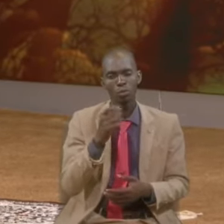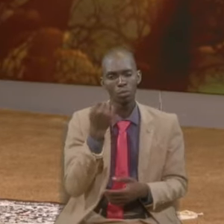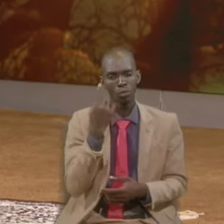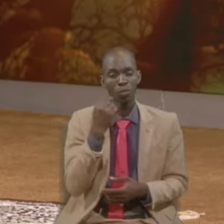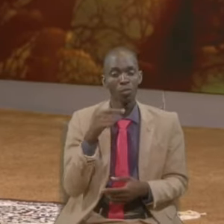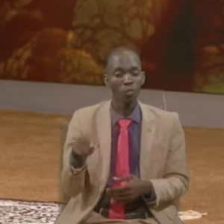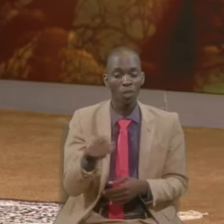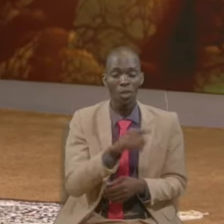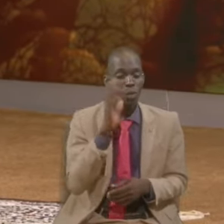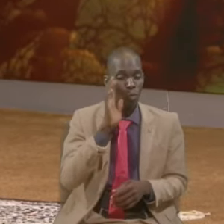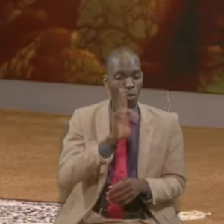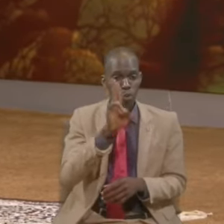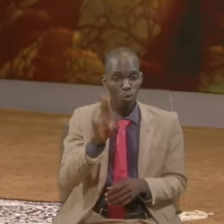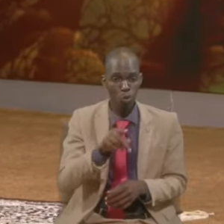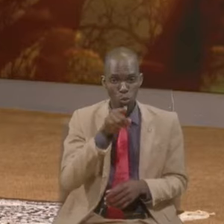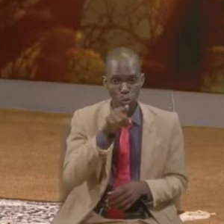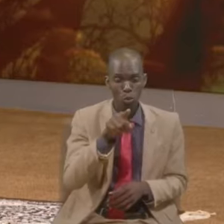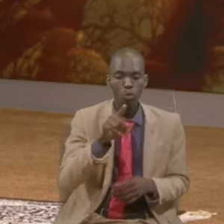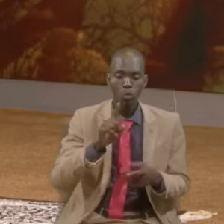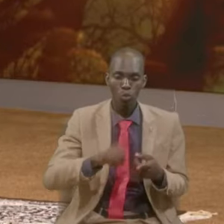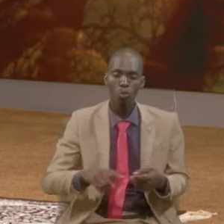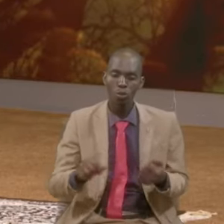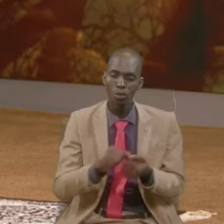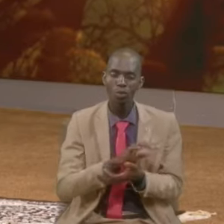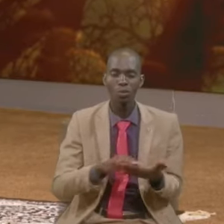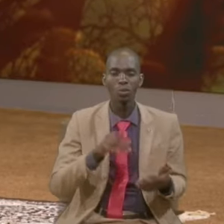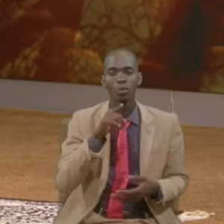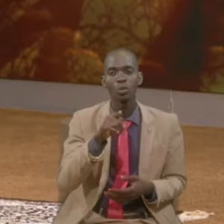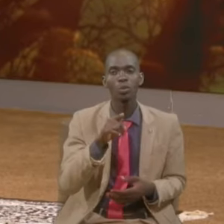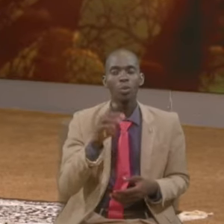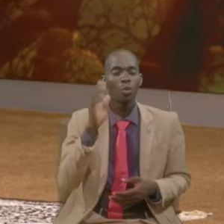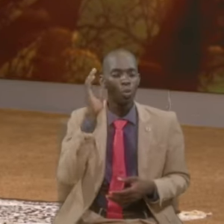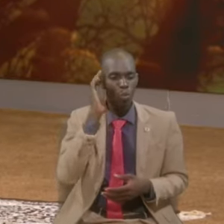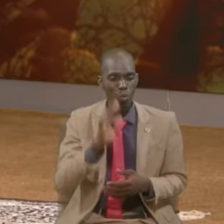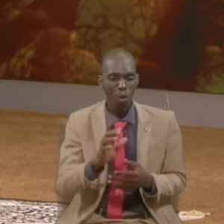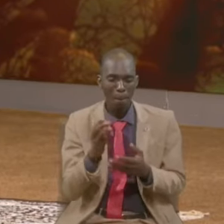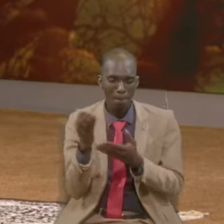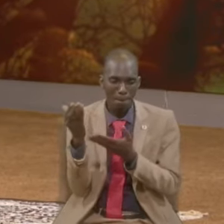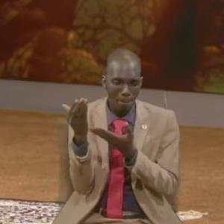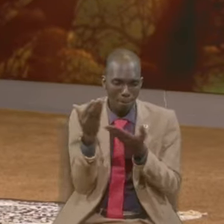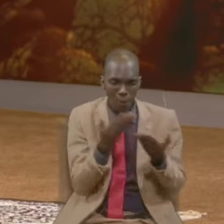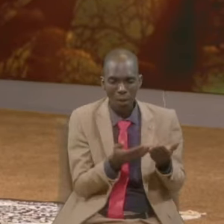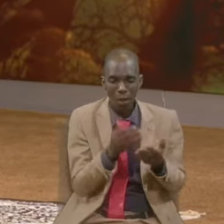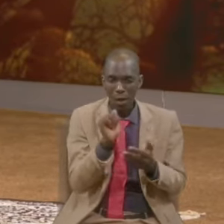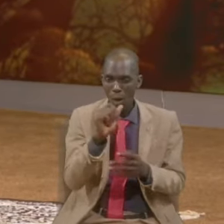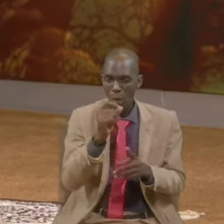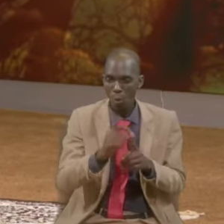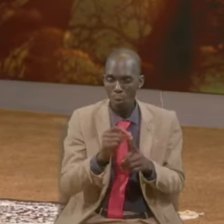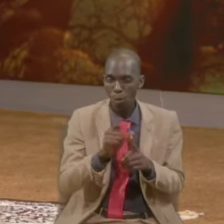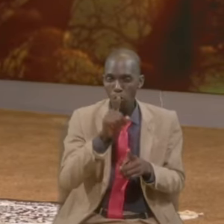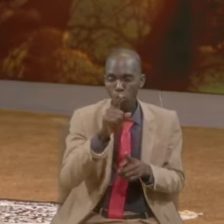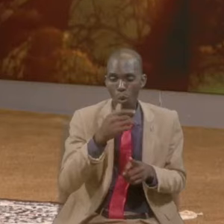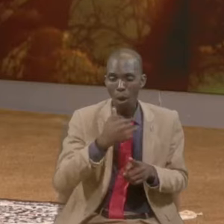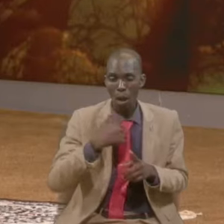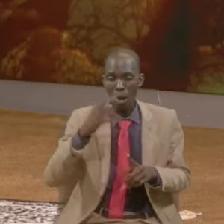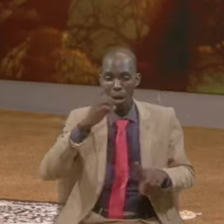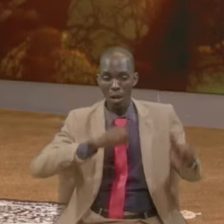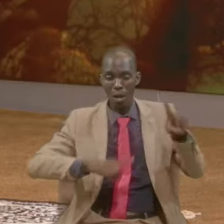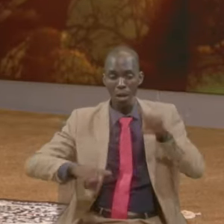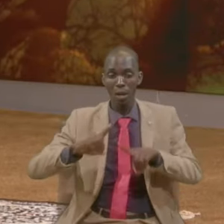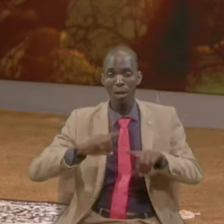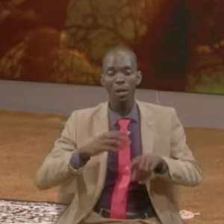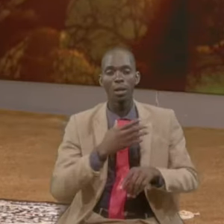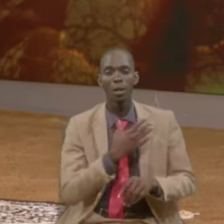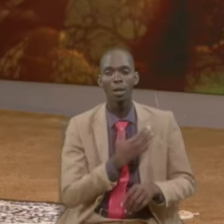you to defame you. They will carve out a word you said. They will cut off